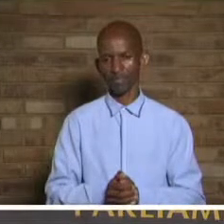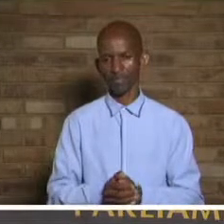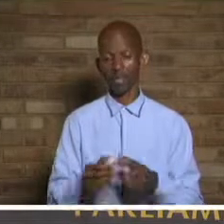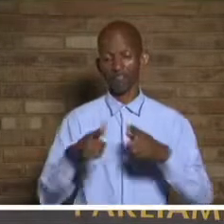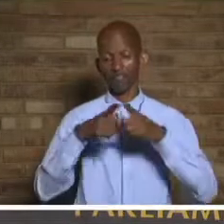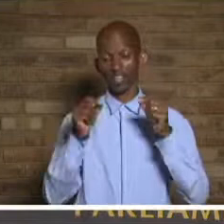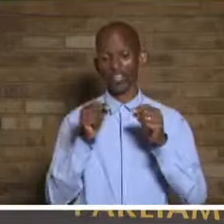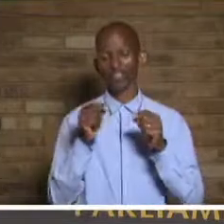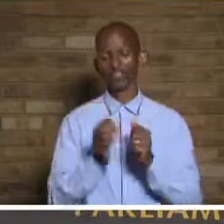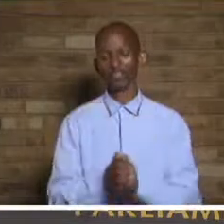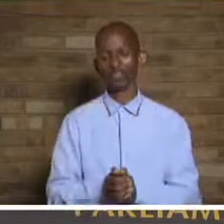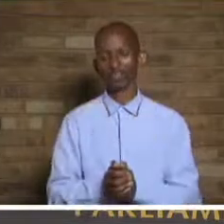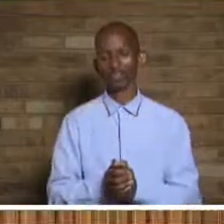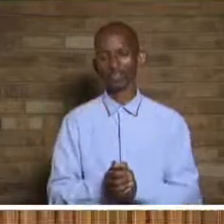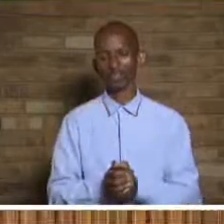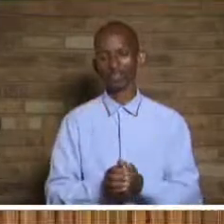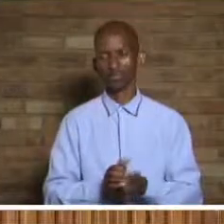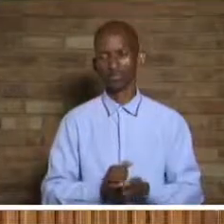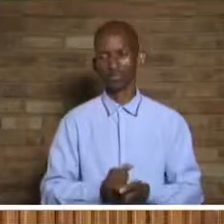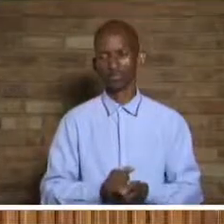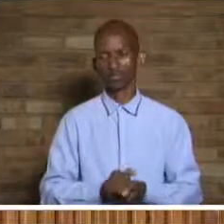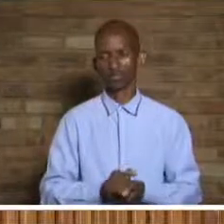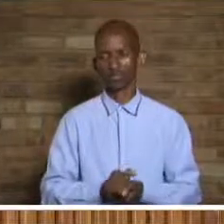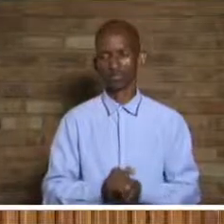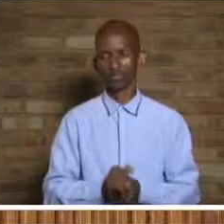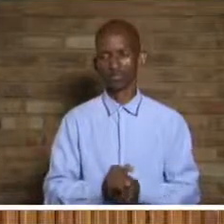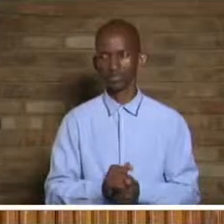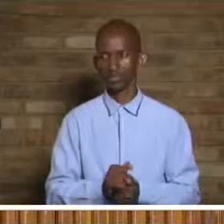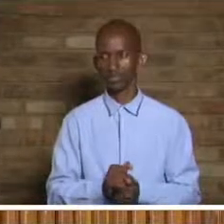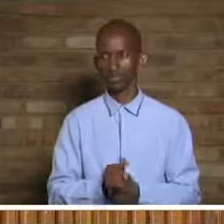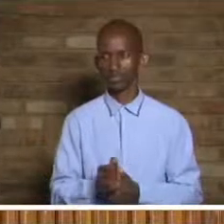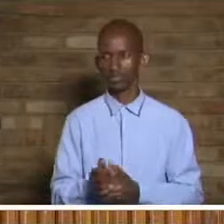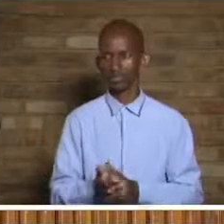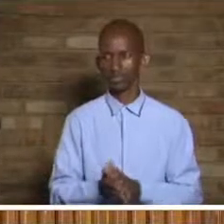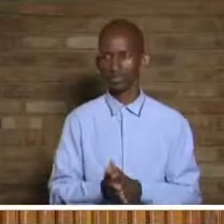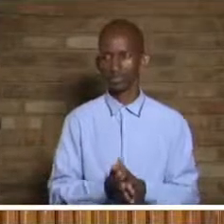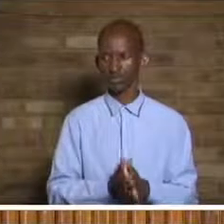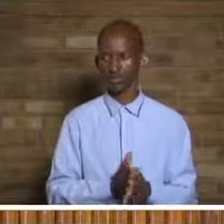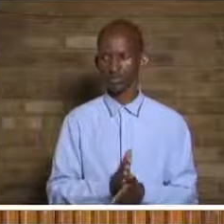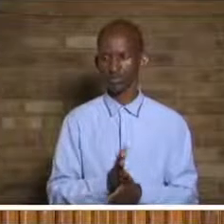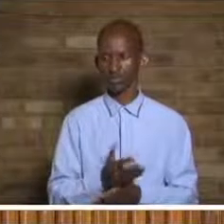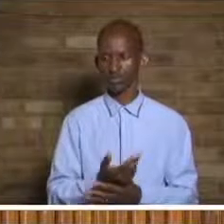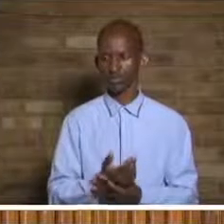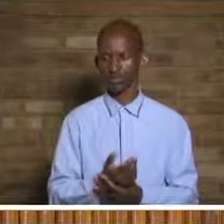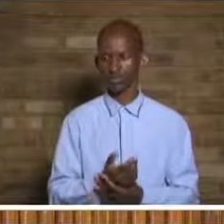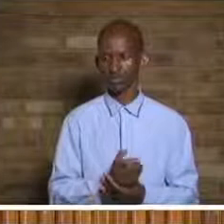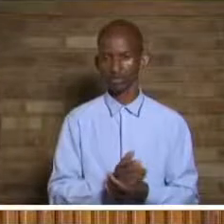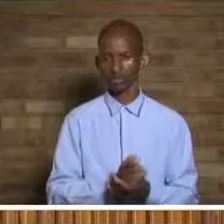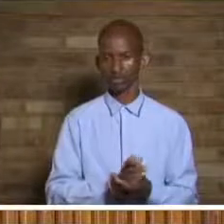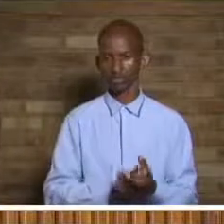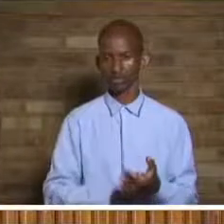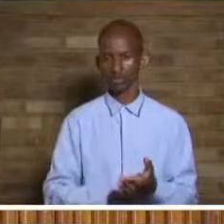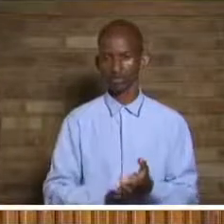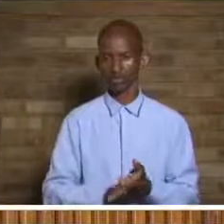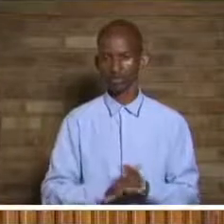moo. I thank you. Thank you. Next.